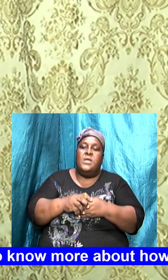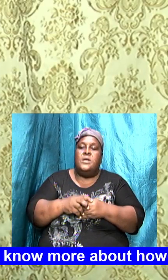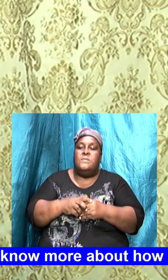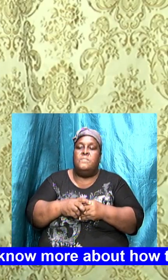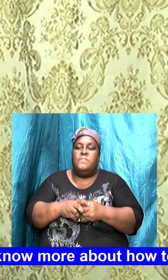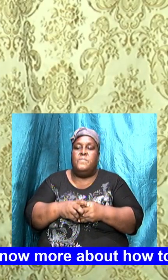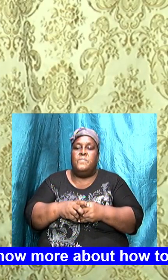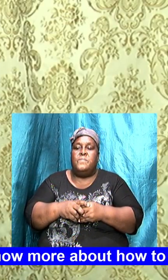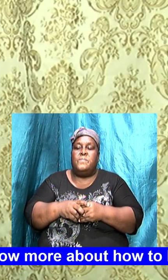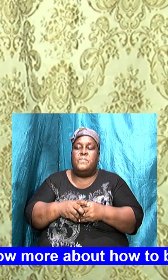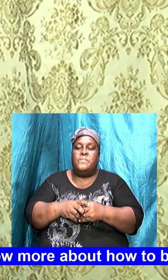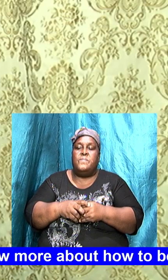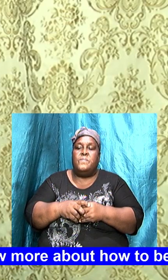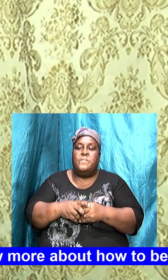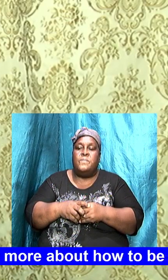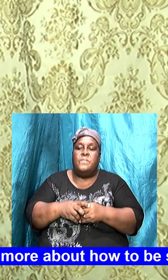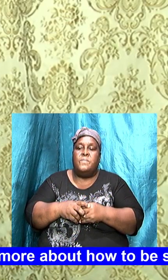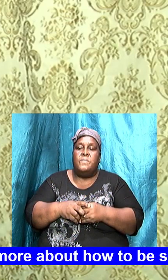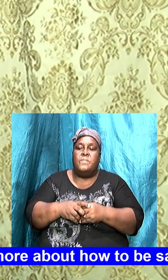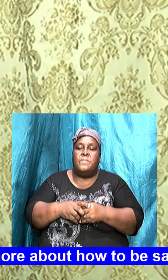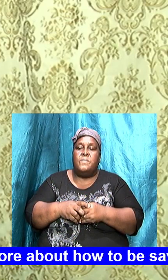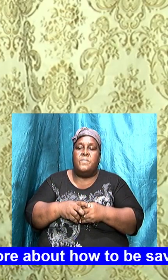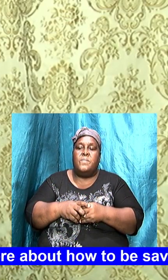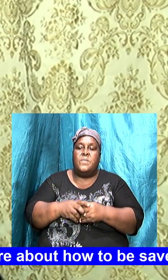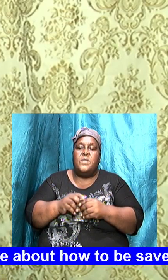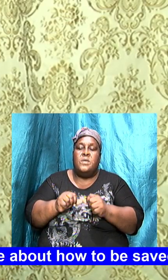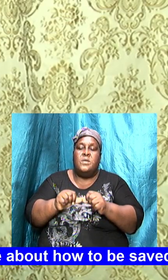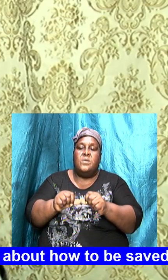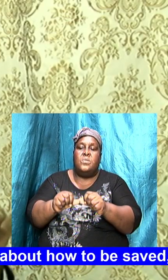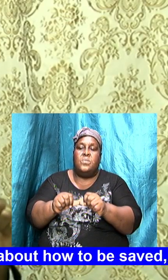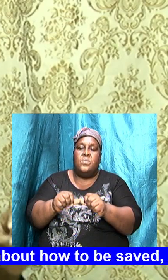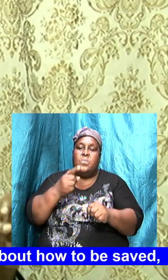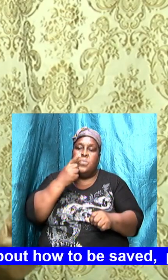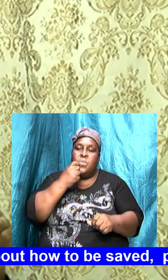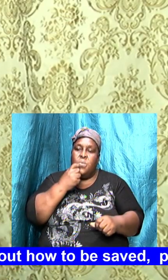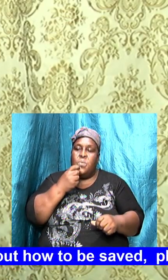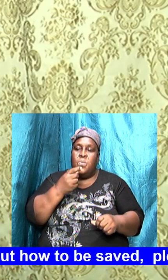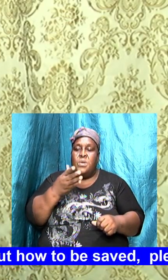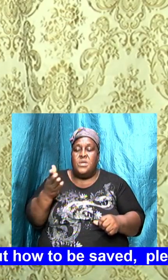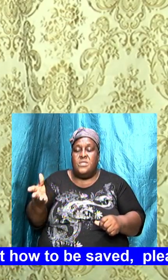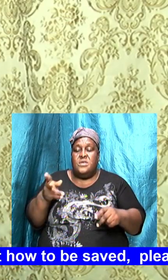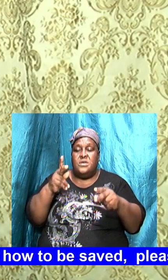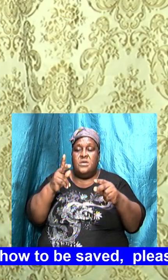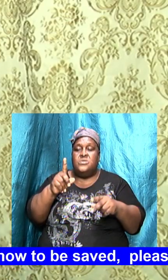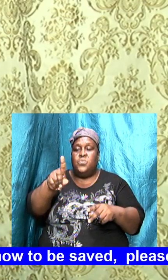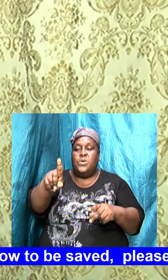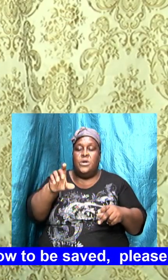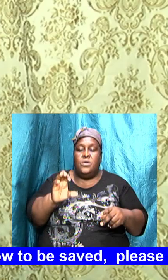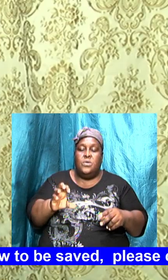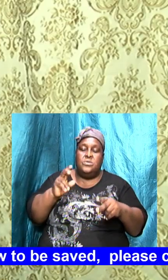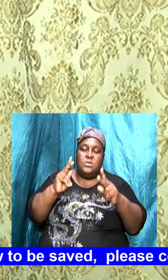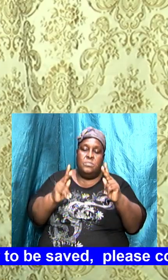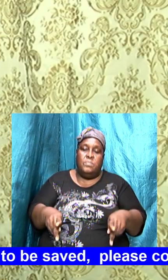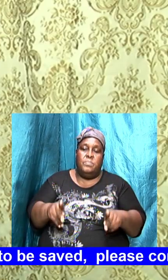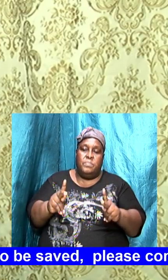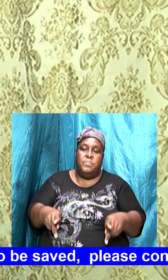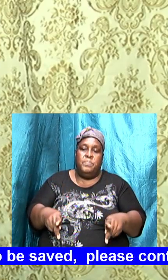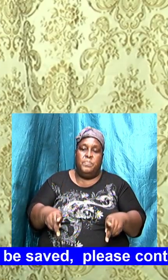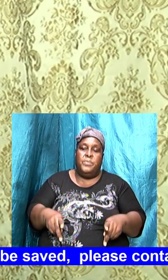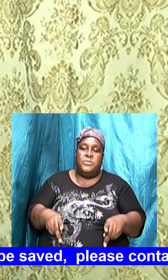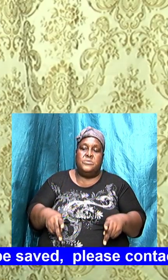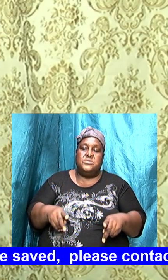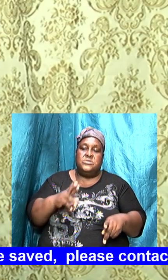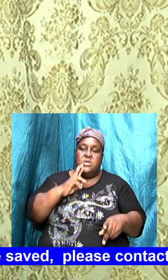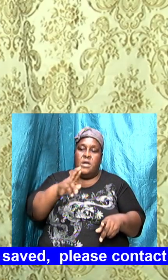amen, in terms of determining who these 100 persons will be remains